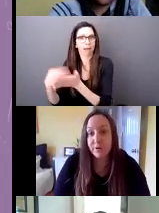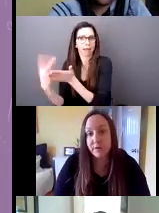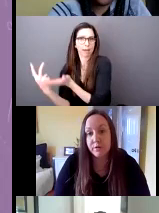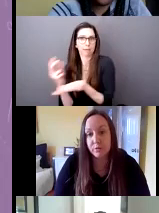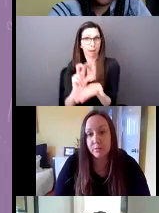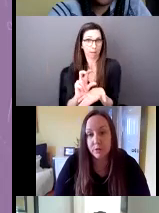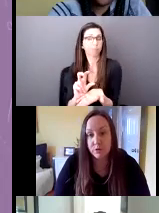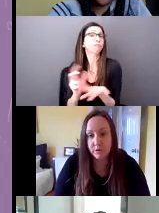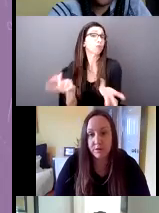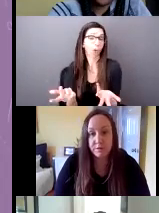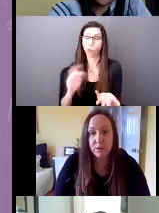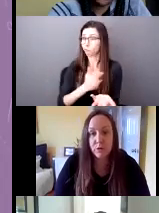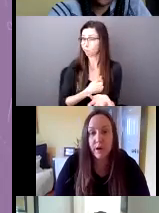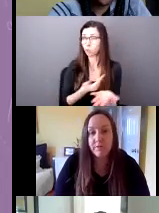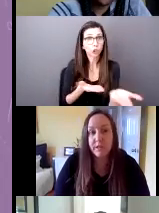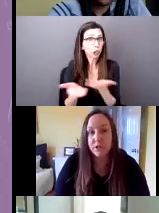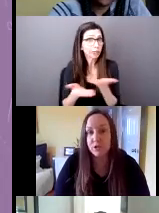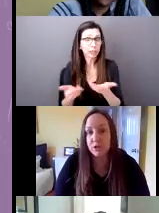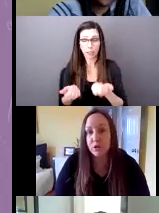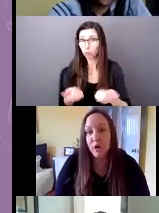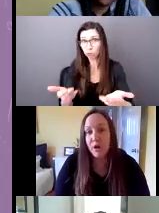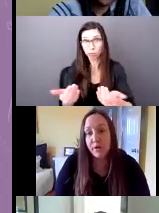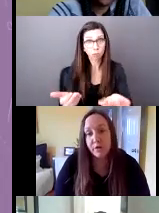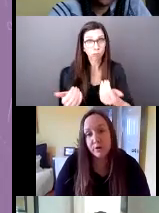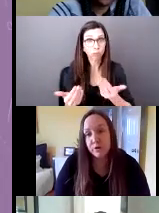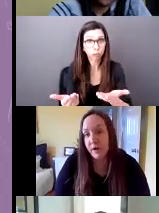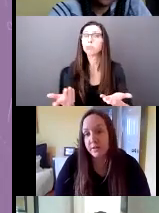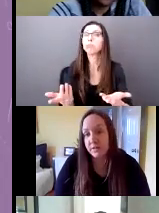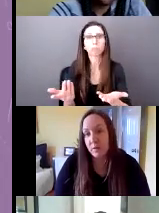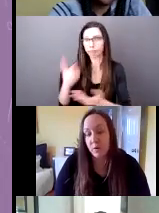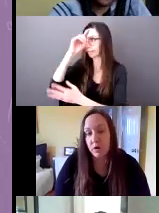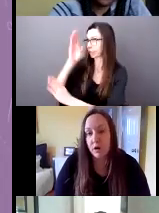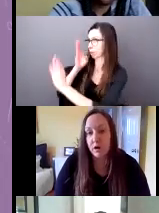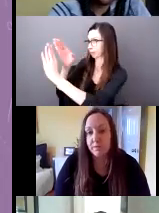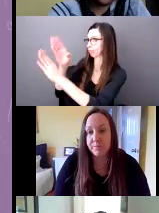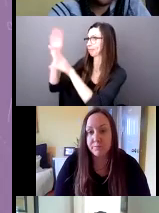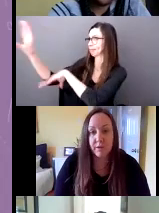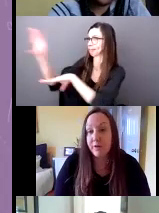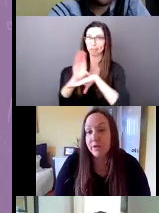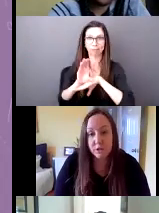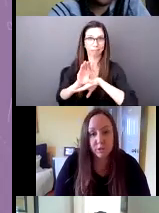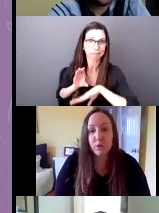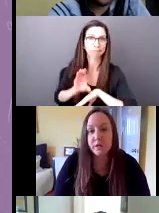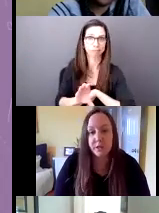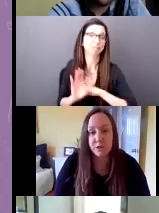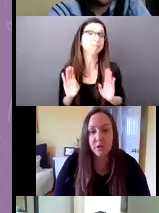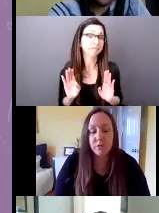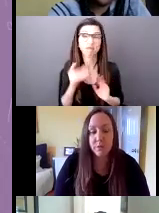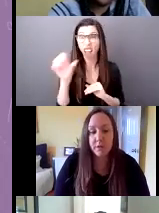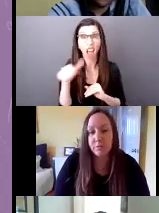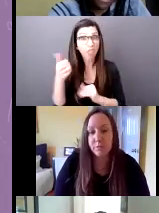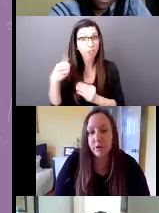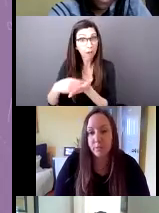offer are funded through the Ministry of Health. We don't have any additional funders, grants, or foundation support,